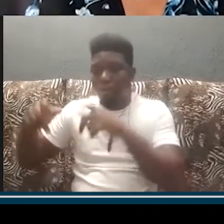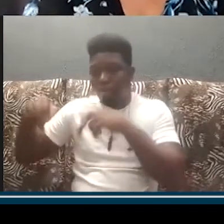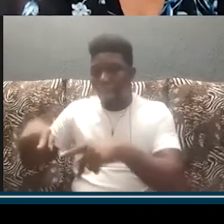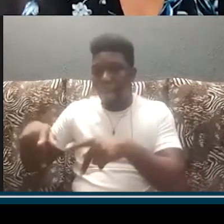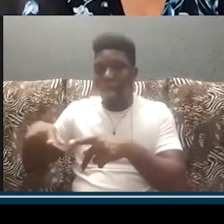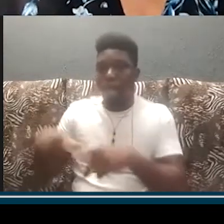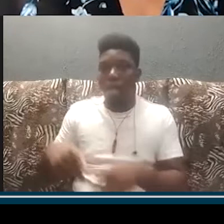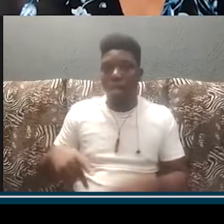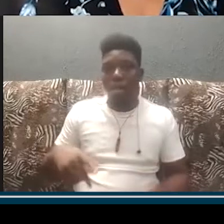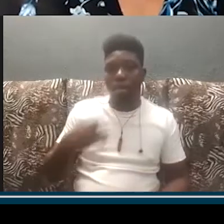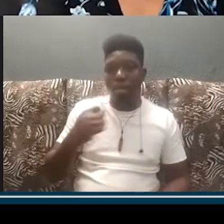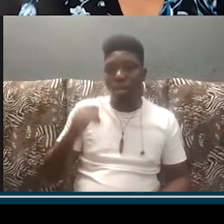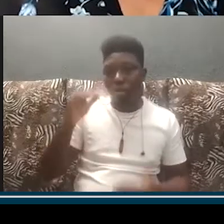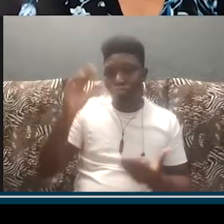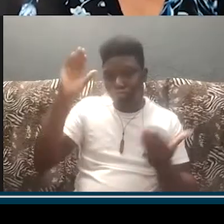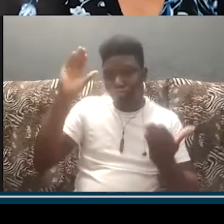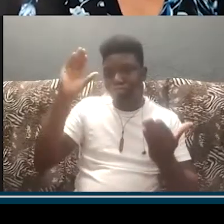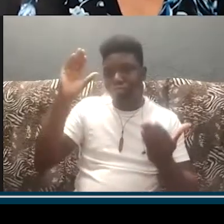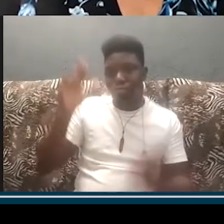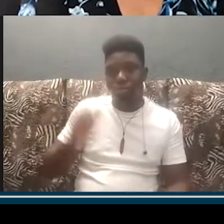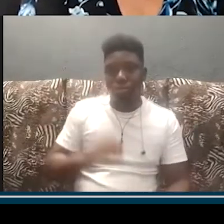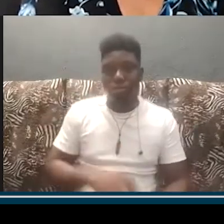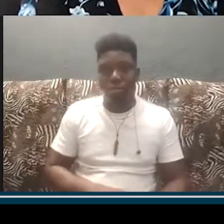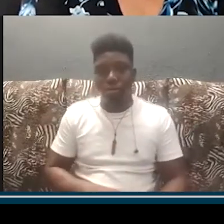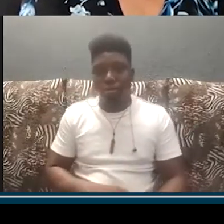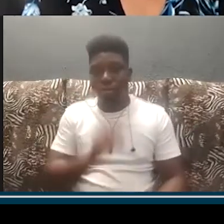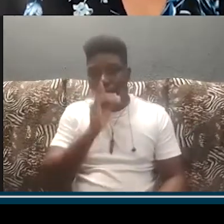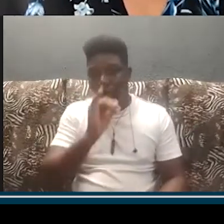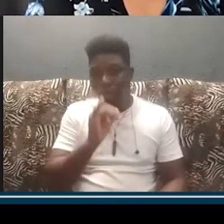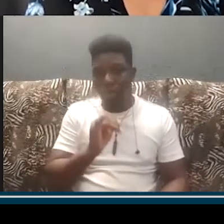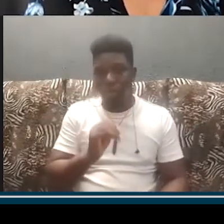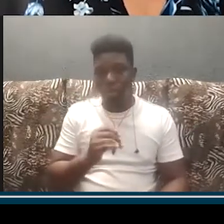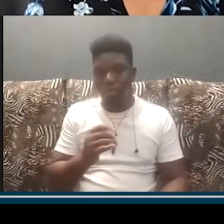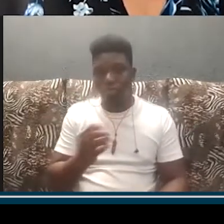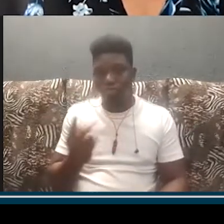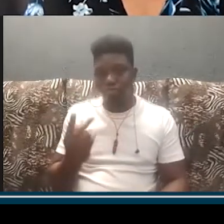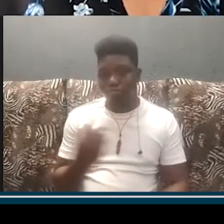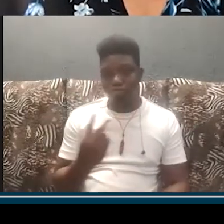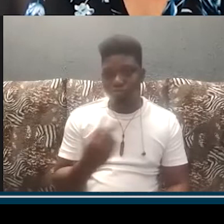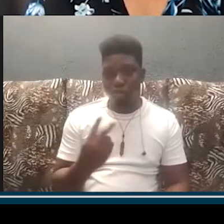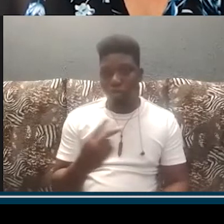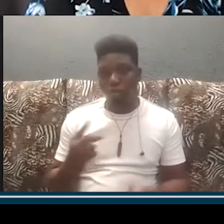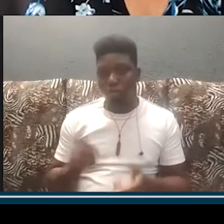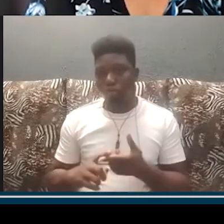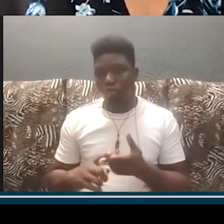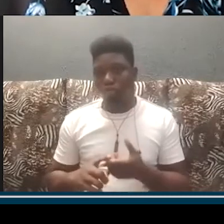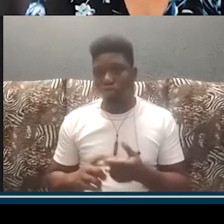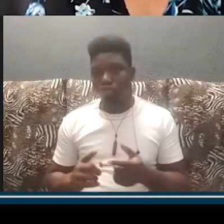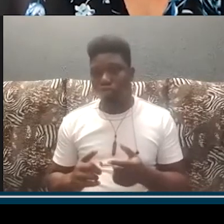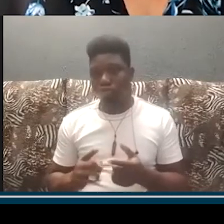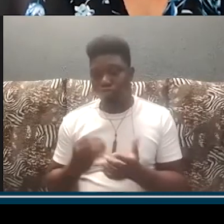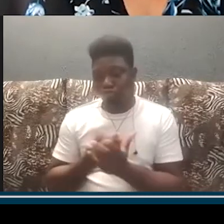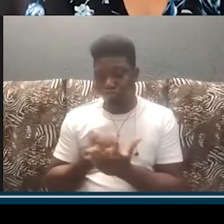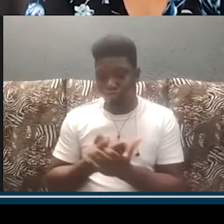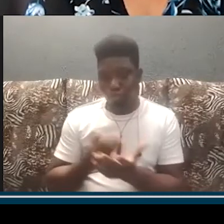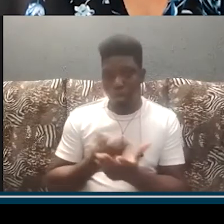expectation is on the couple for the able-bodied person to financially provide for the couple